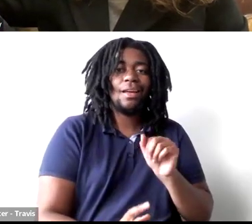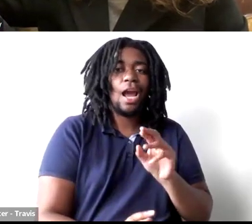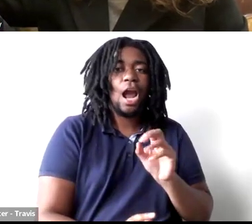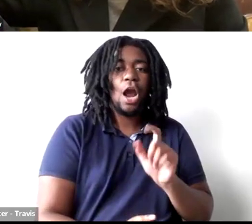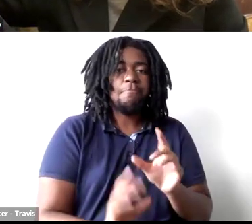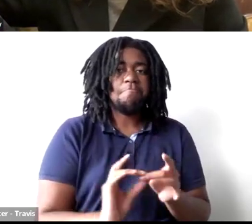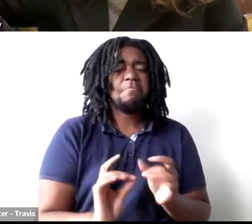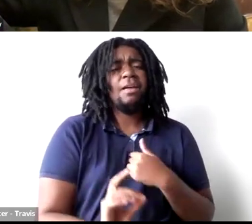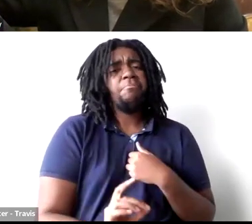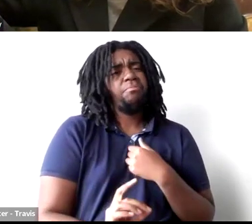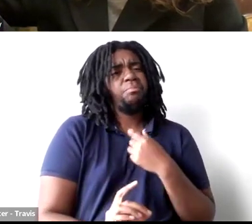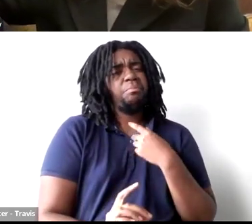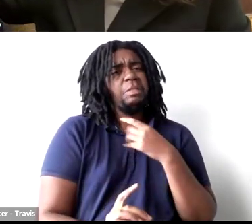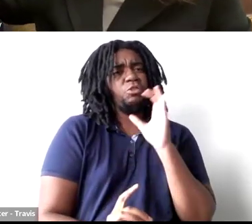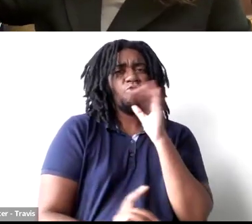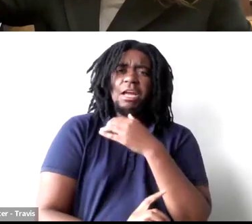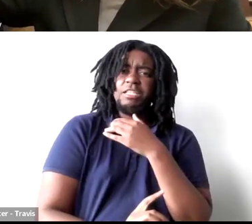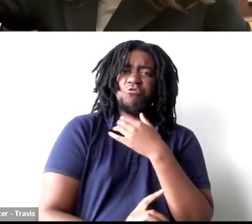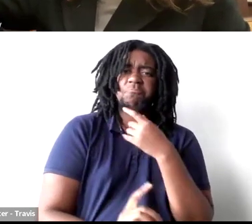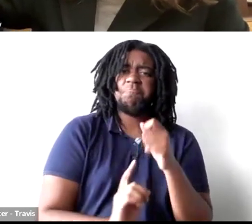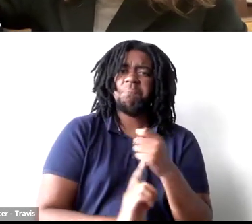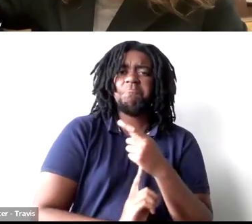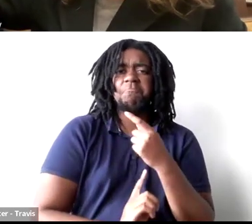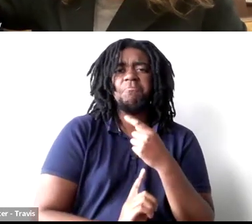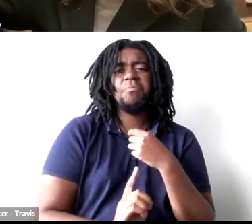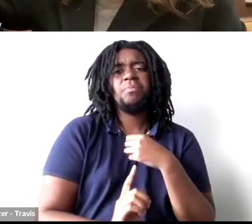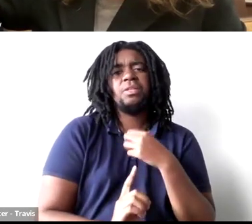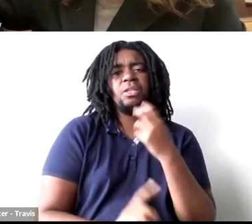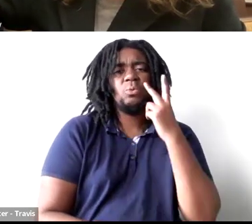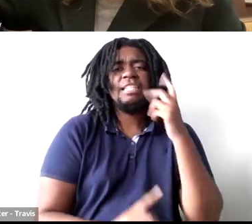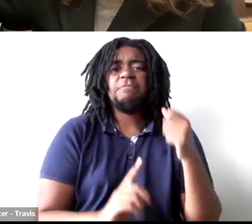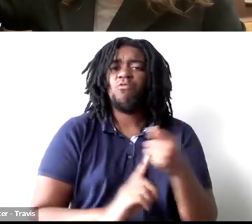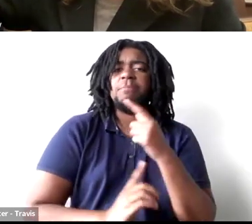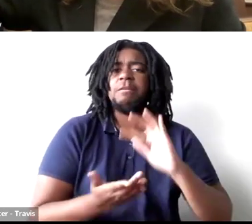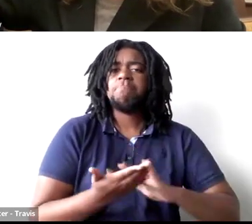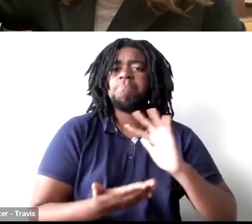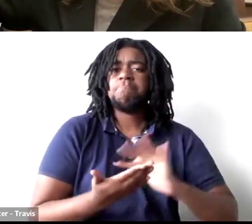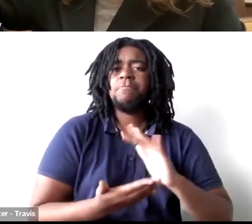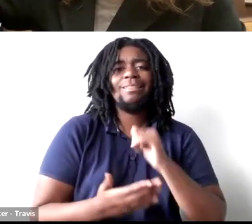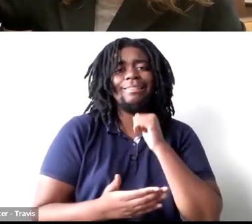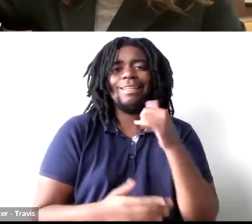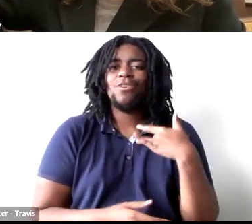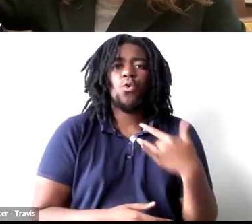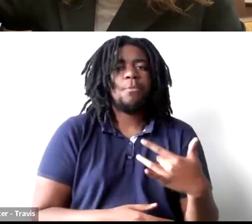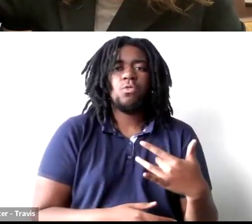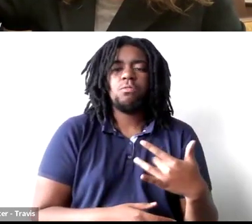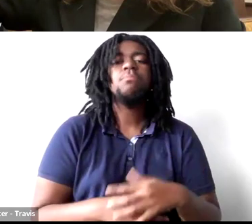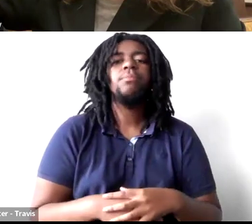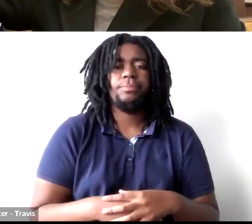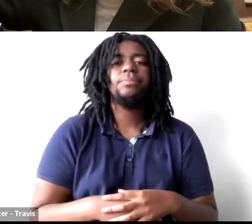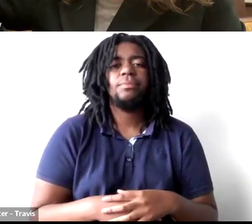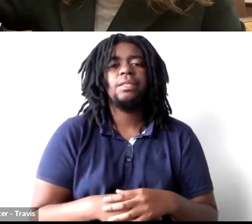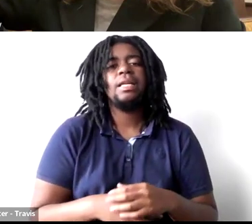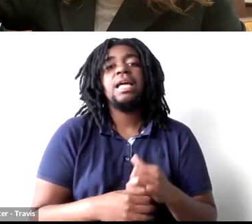see it often, but you see it randomly every once in a while. And I think it may have been the request of